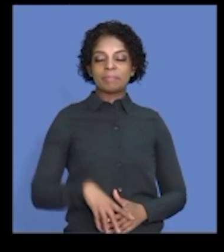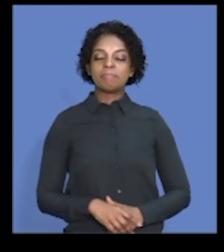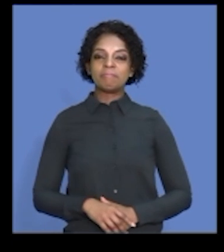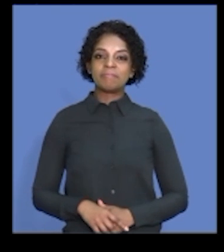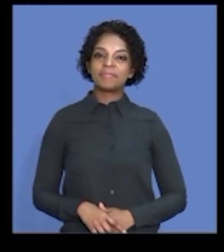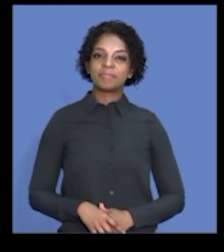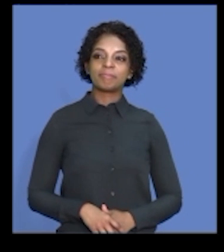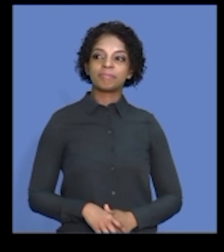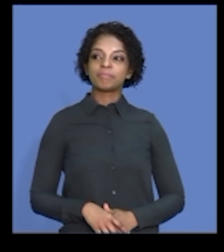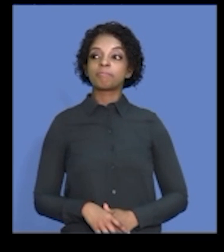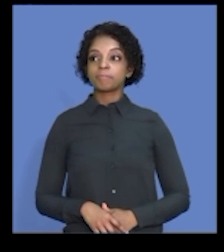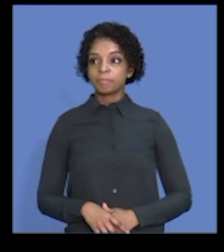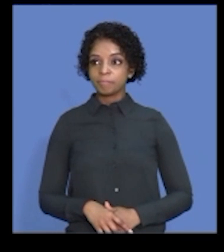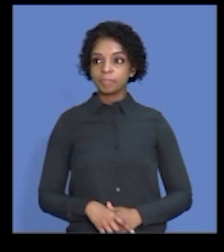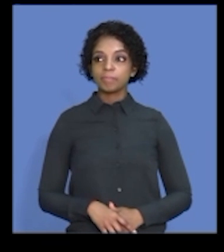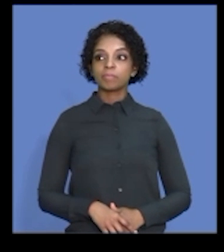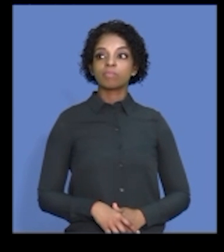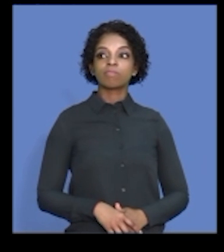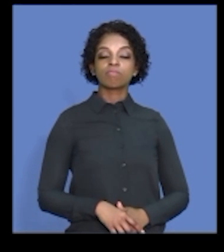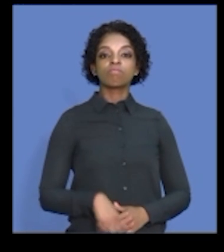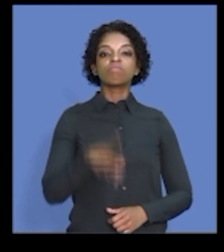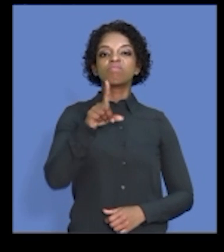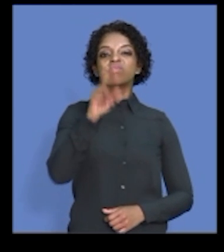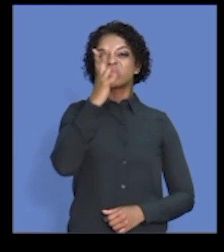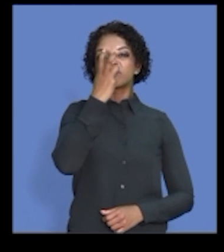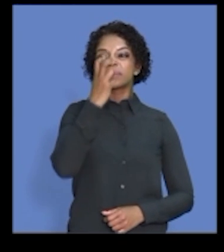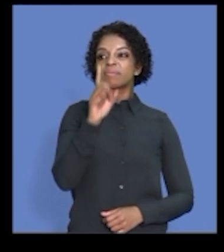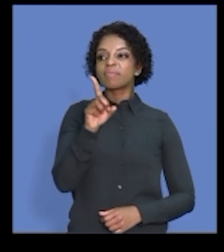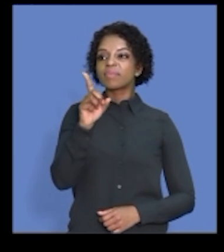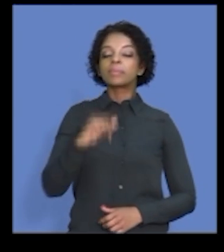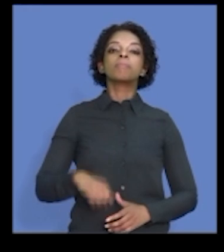The figure we're looking for here is this one here, the